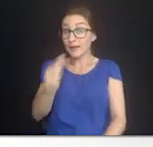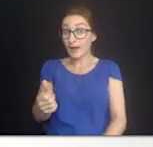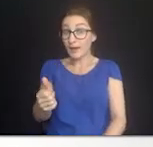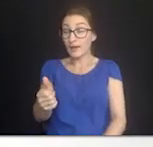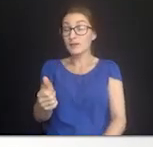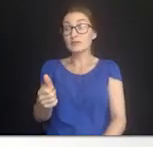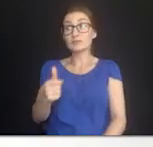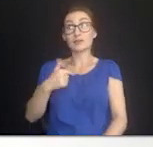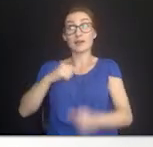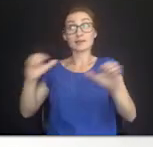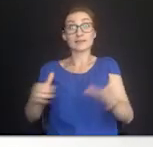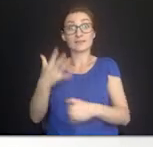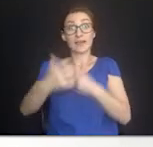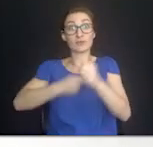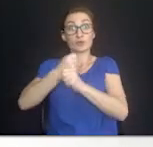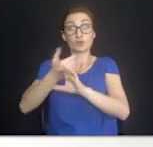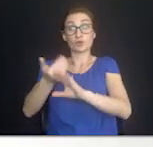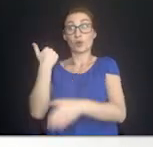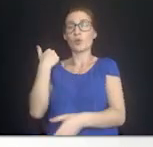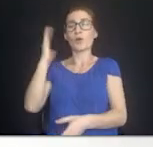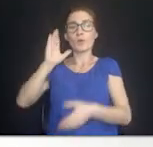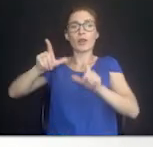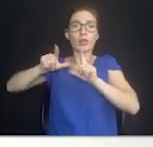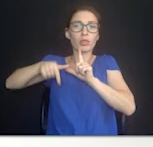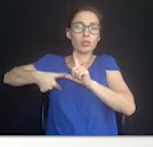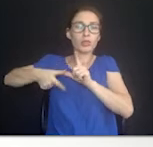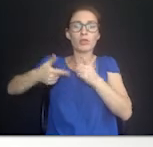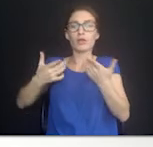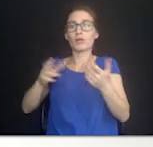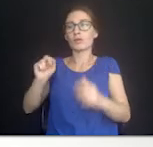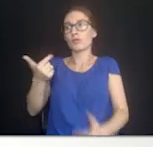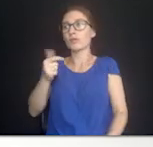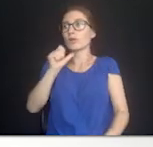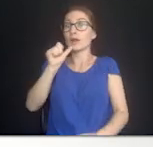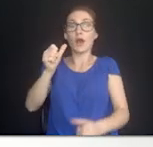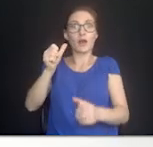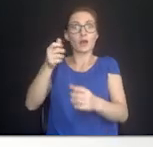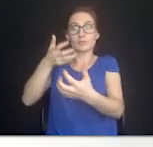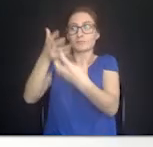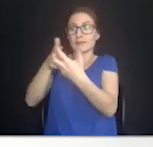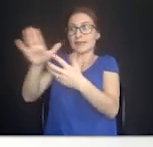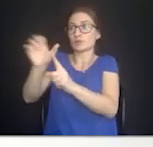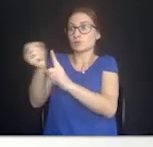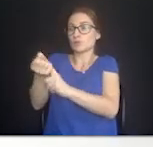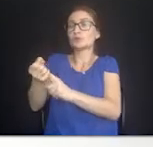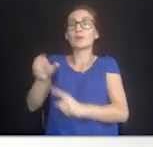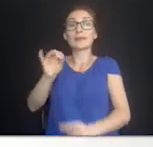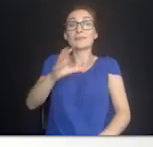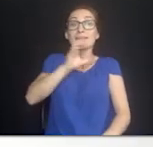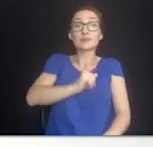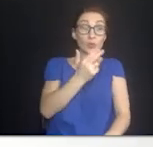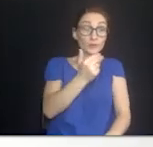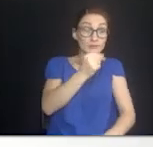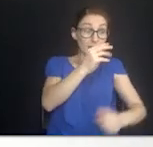years ago will get out of date. We'll end up, the 13-year-old's going to be 18, and it's going to be a different situation.